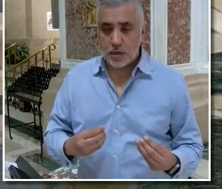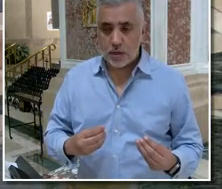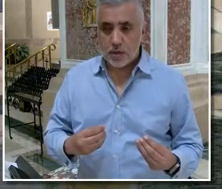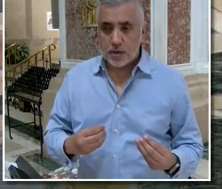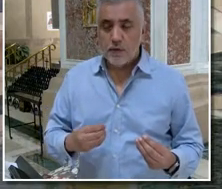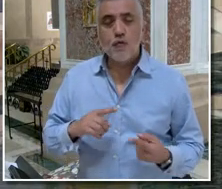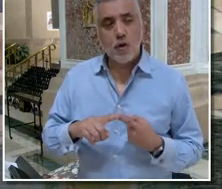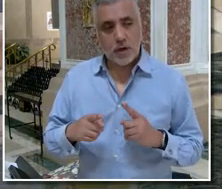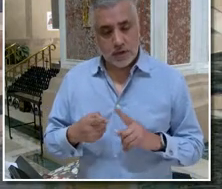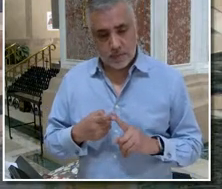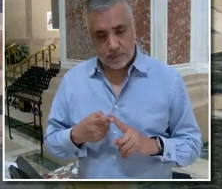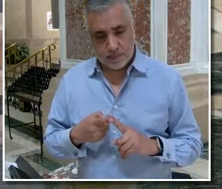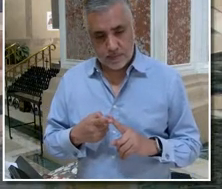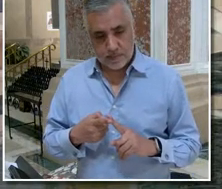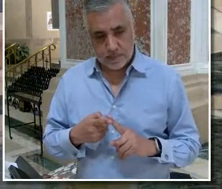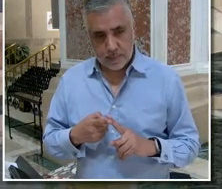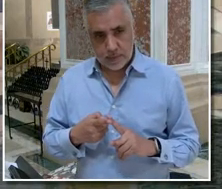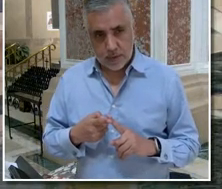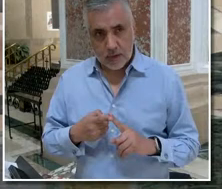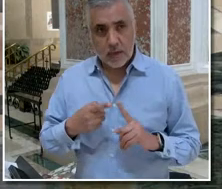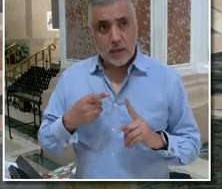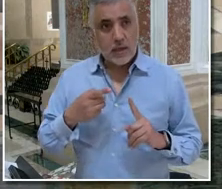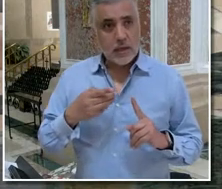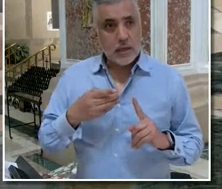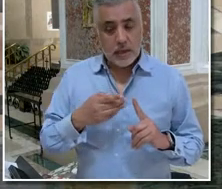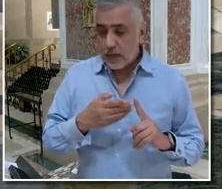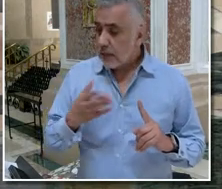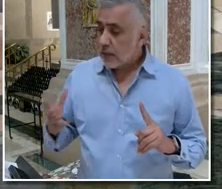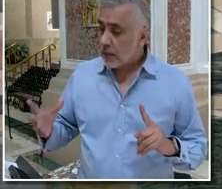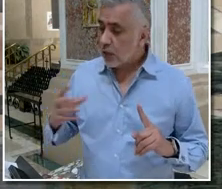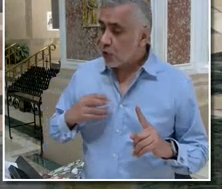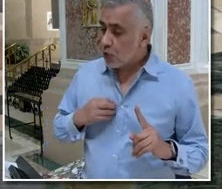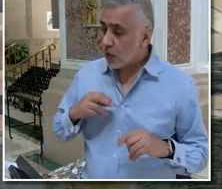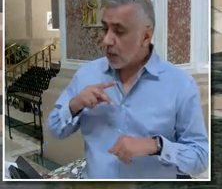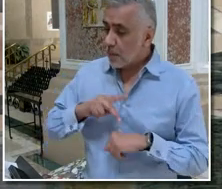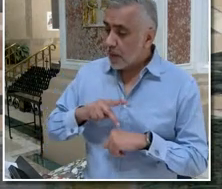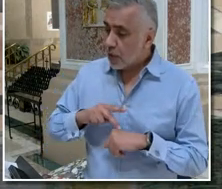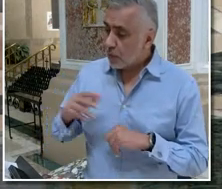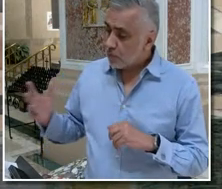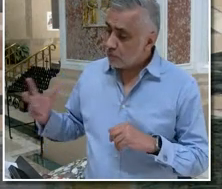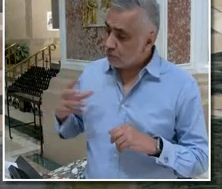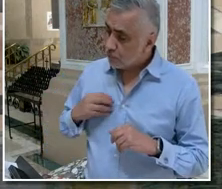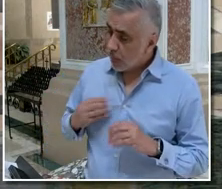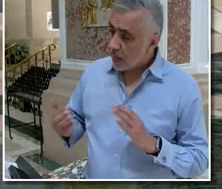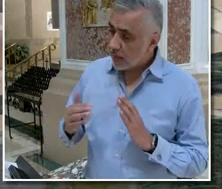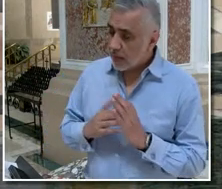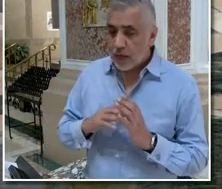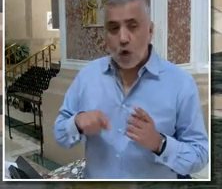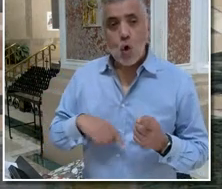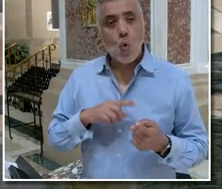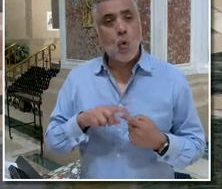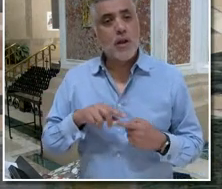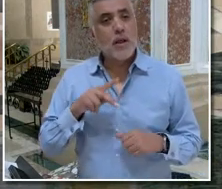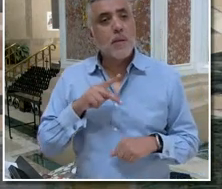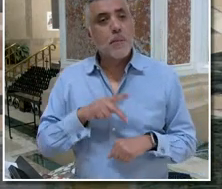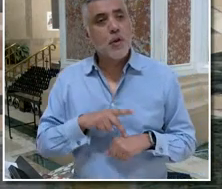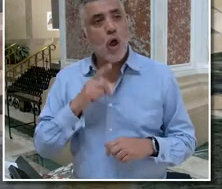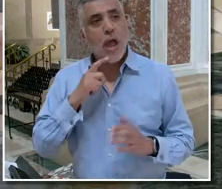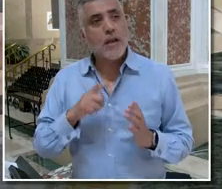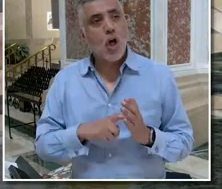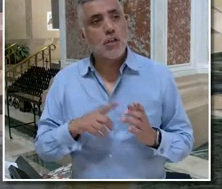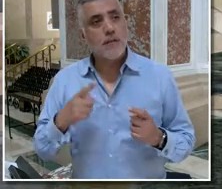merciful friend. He took Peter back into his companionship when Peter acknowledged his